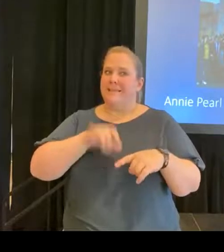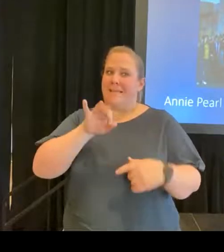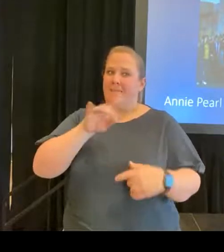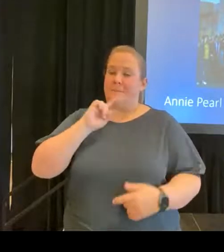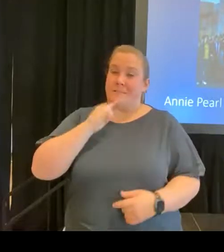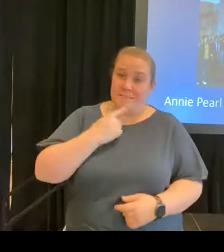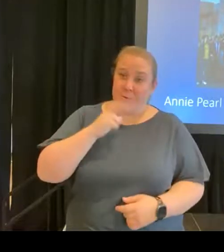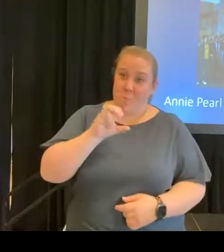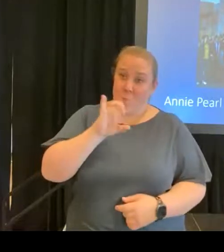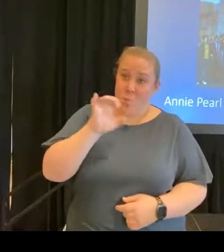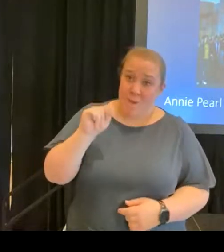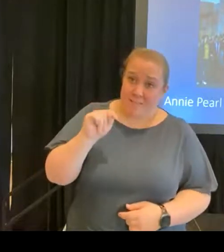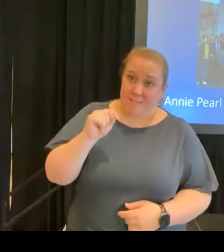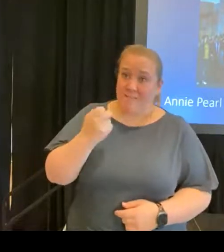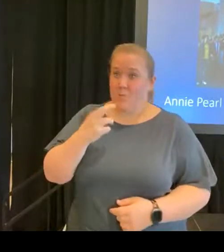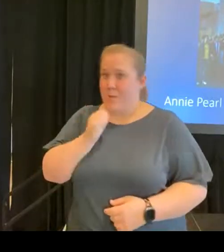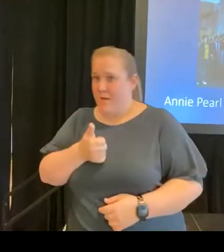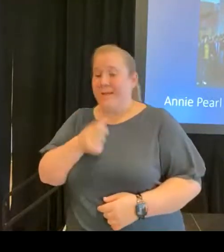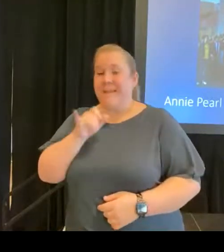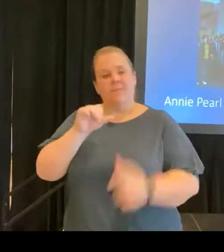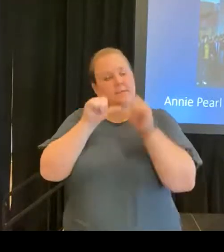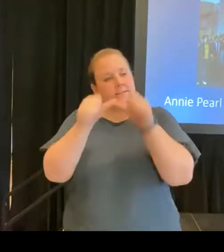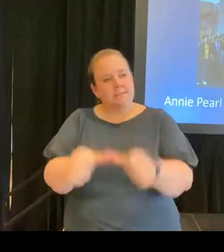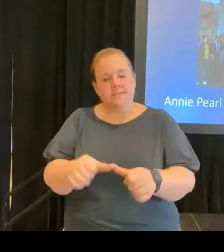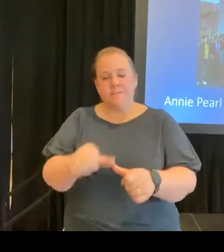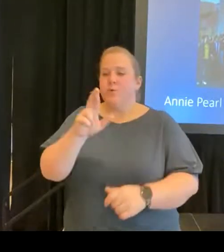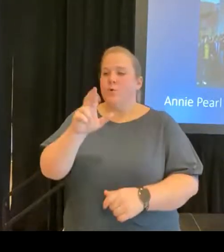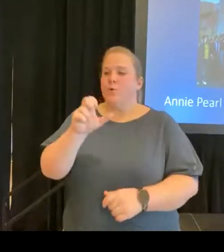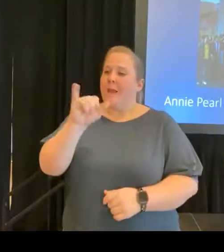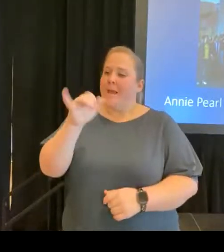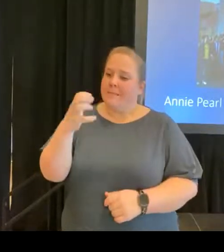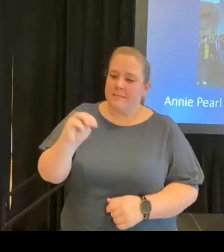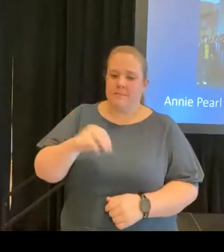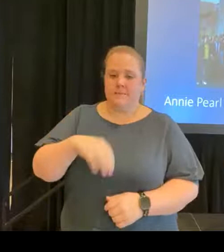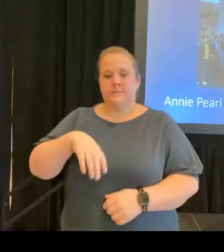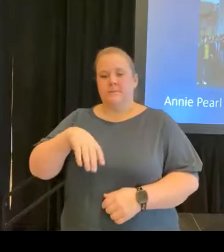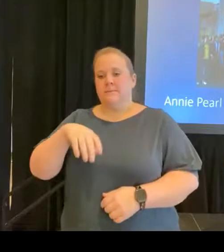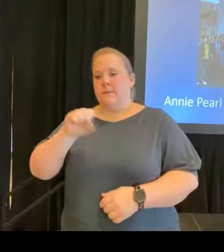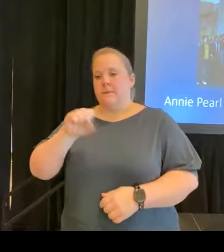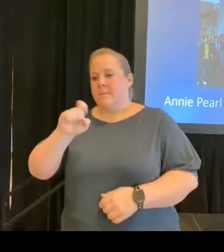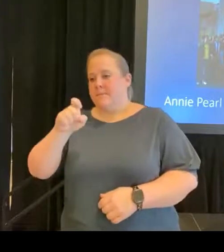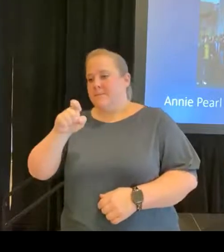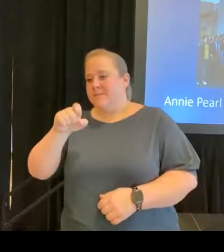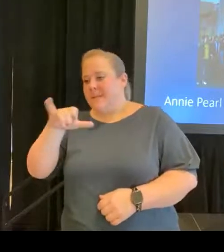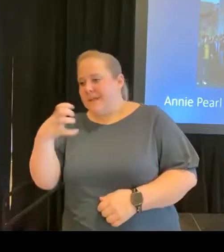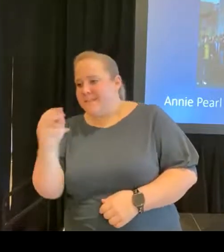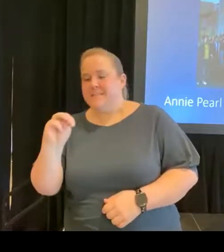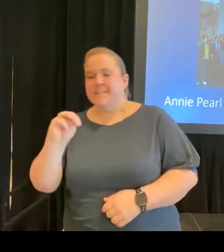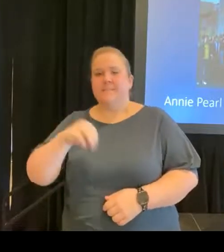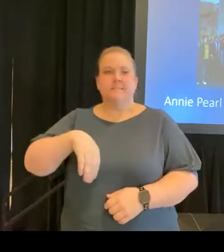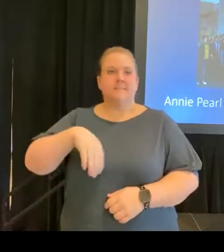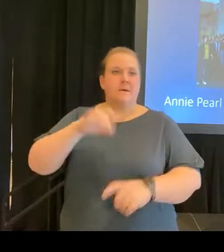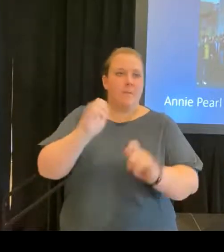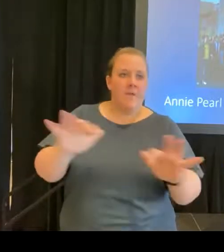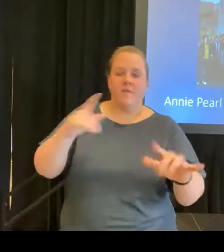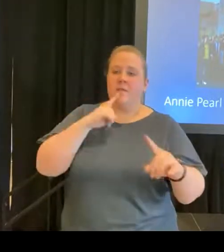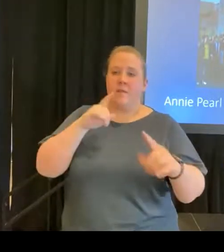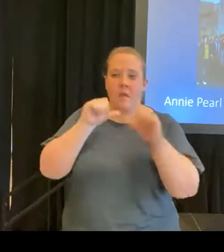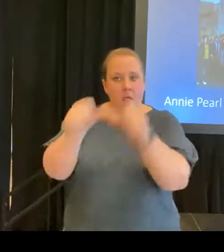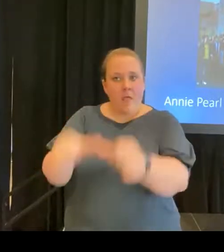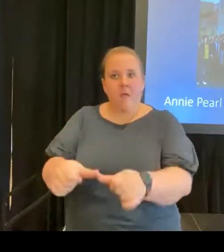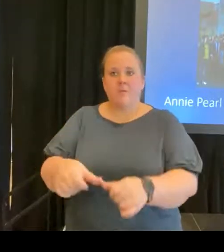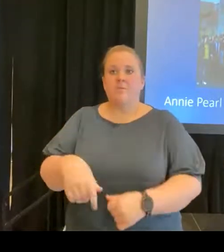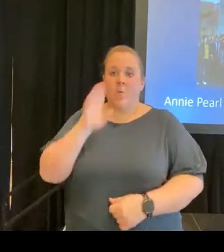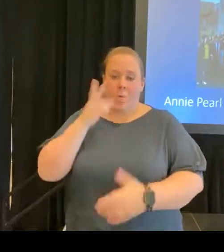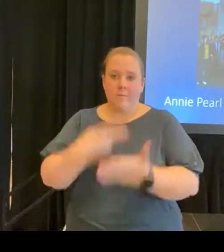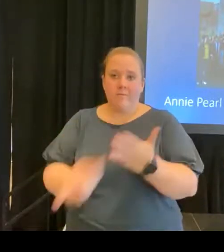If it continues to stay racist and sexist and transphobic and xenophobic, the democracy will fail. If it gets over this stuff,